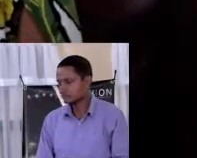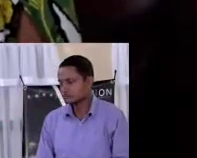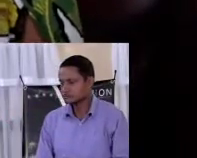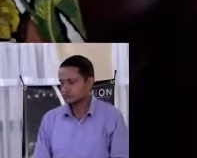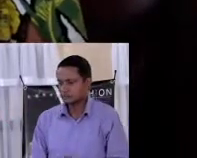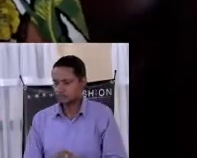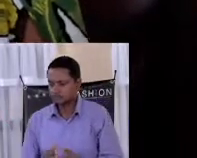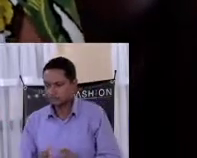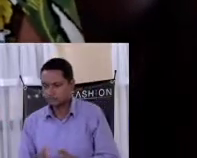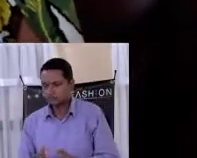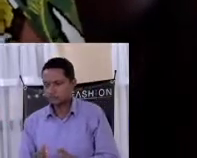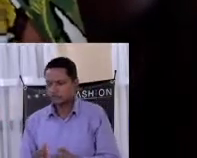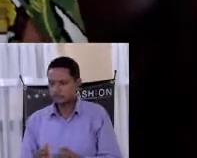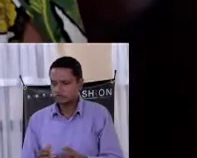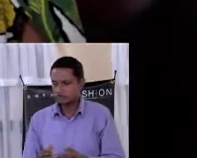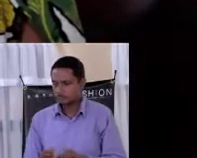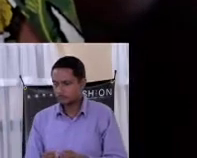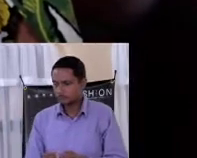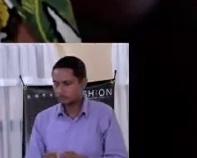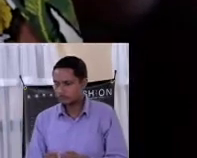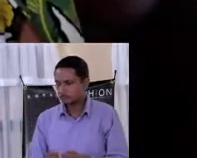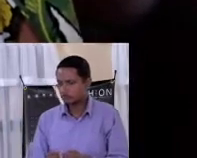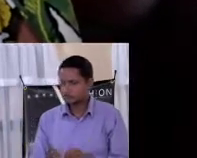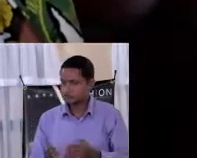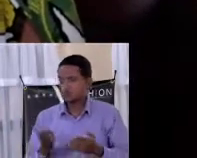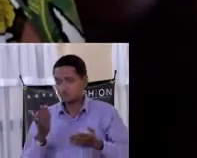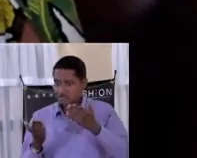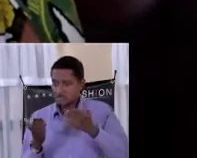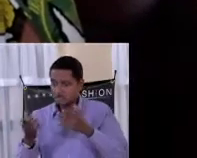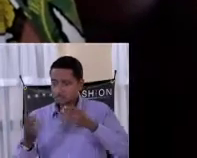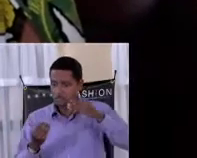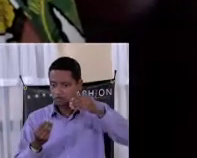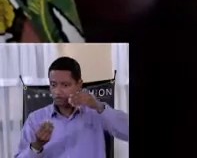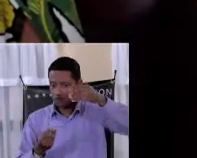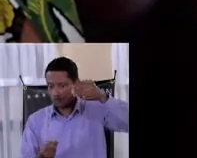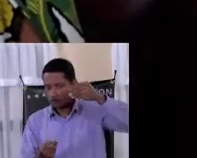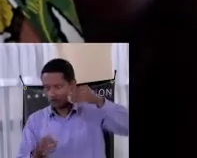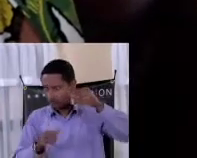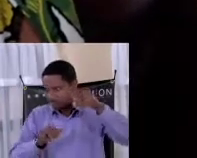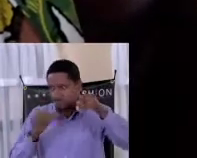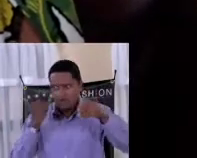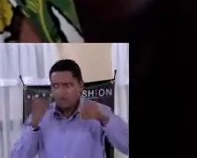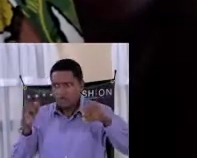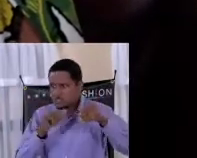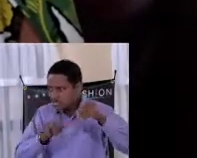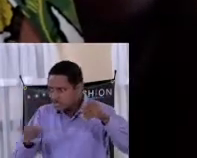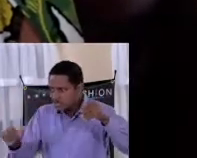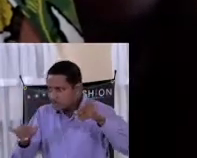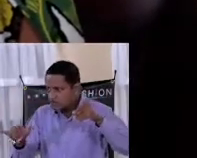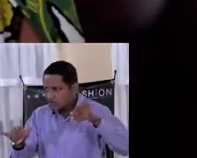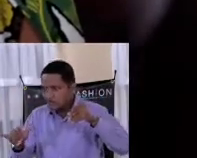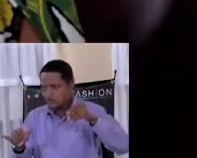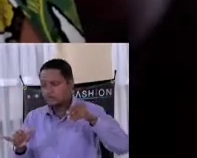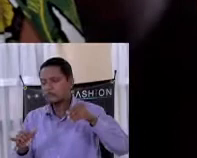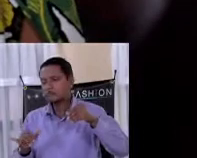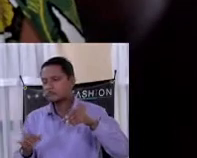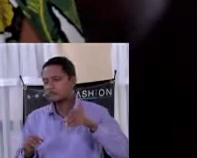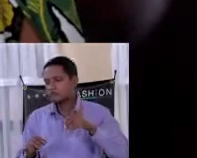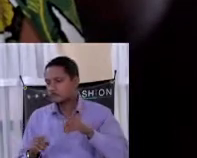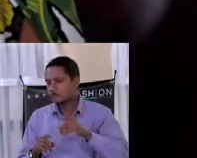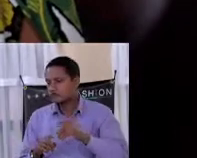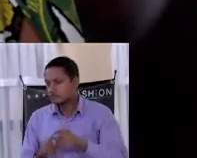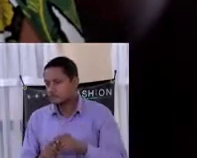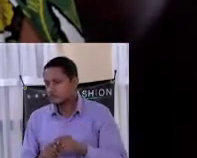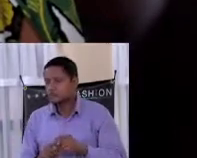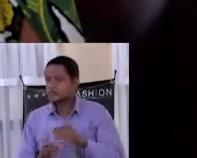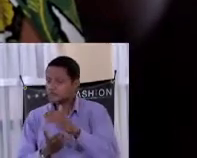but also on trend. We can't deny the need for being on trend.